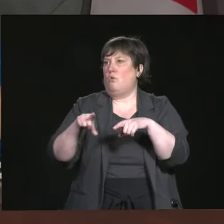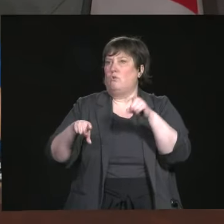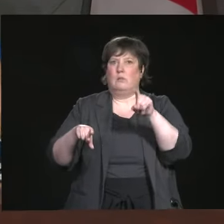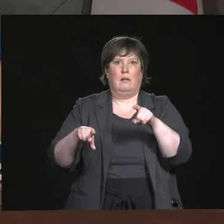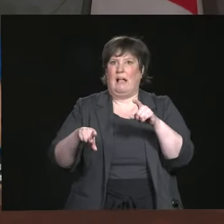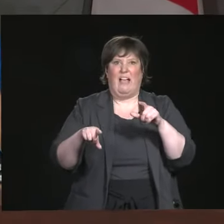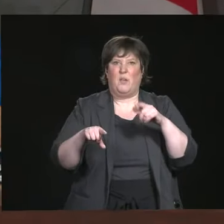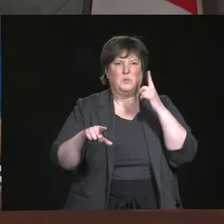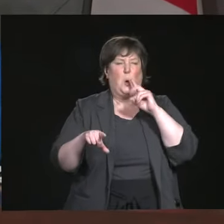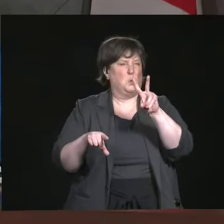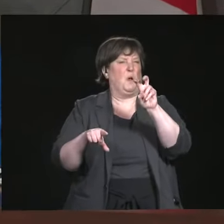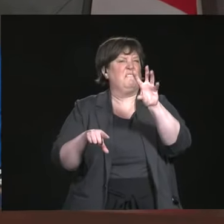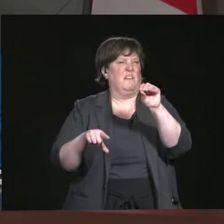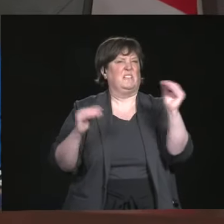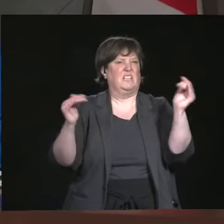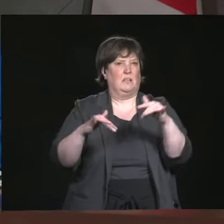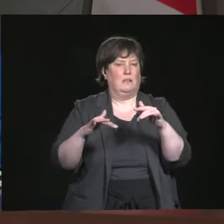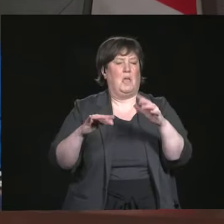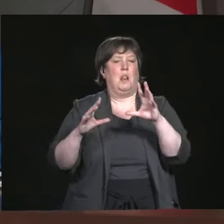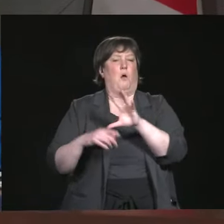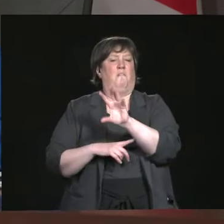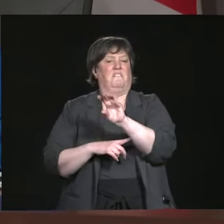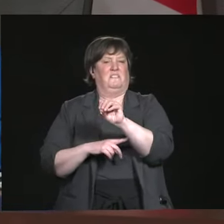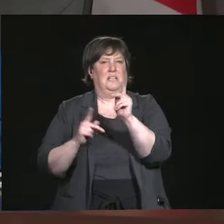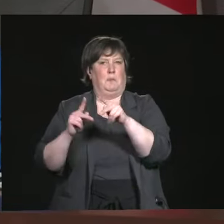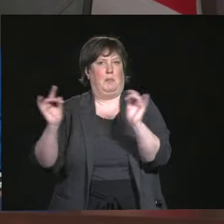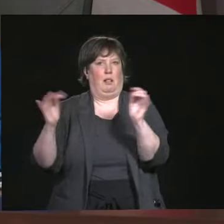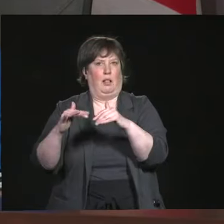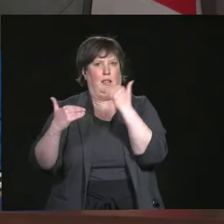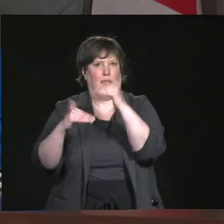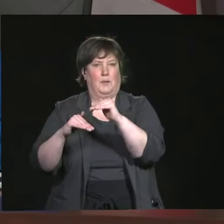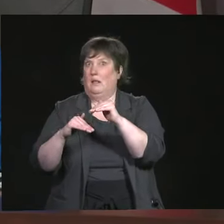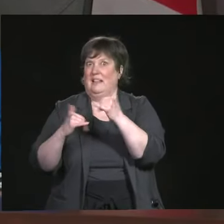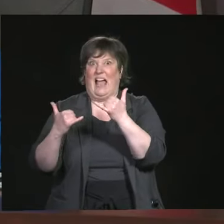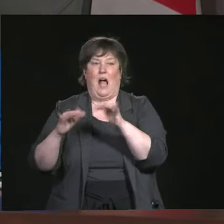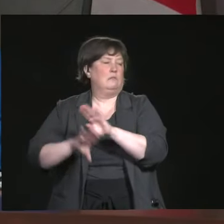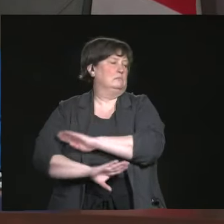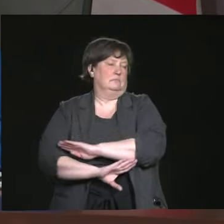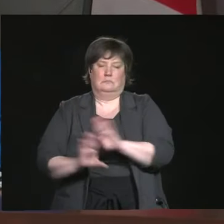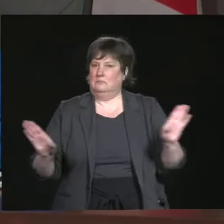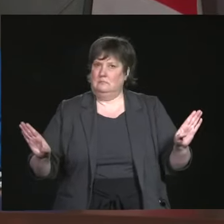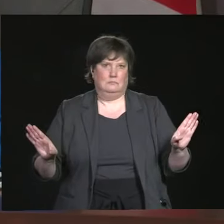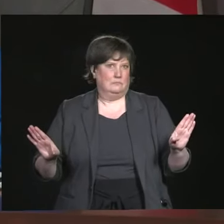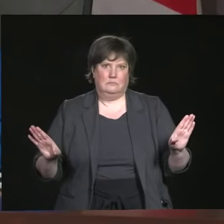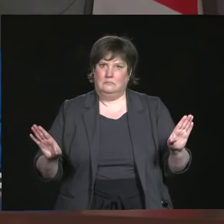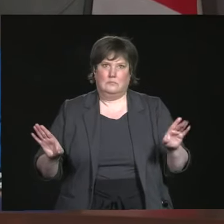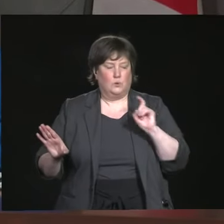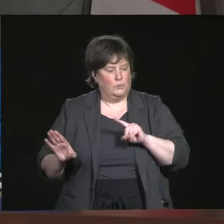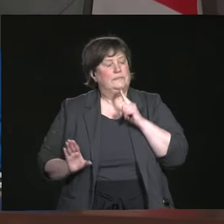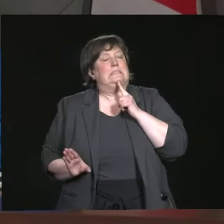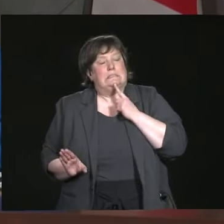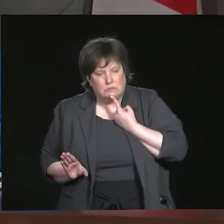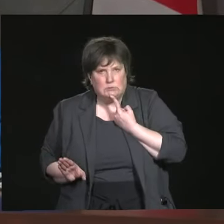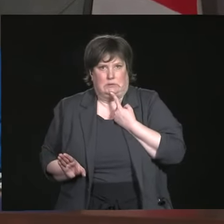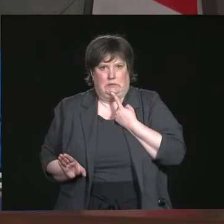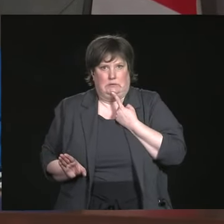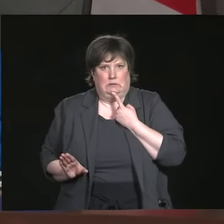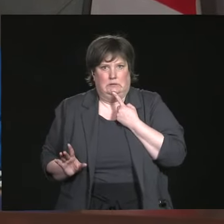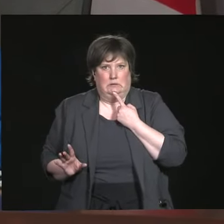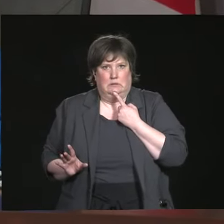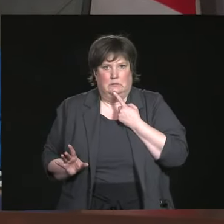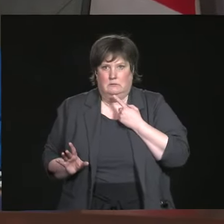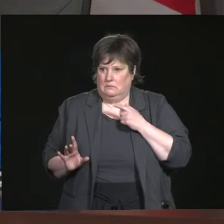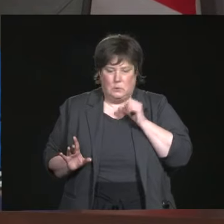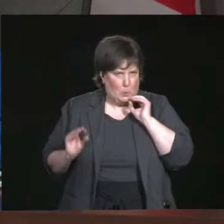50, and now pretty much everyone's saying, look, we need to really buckle down and do our maximum so the